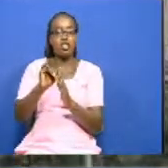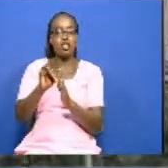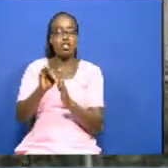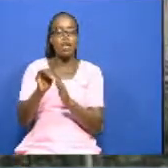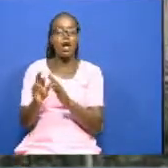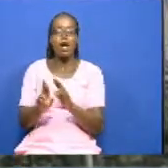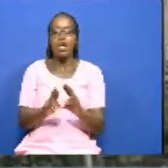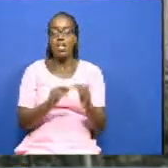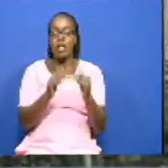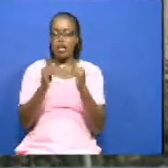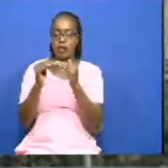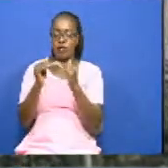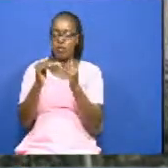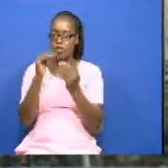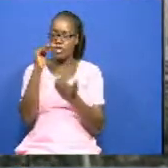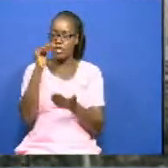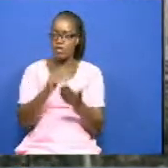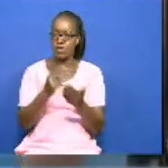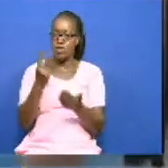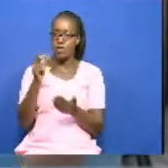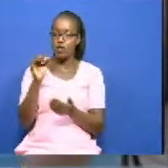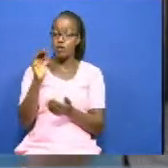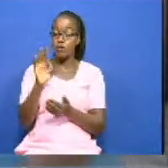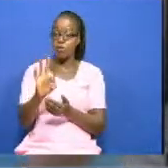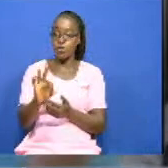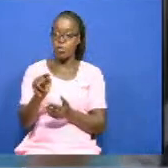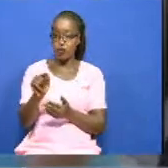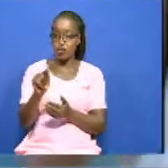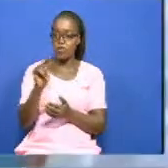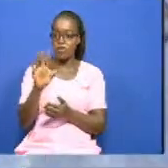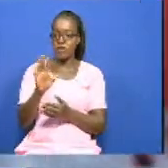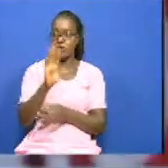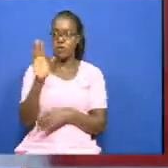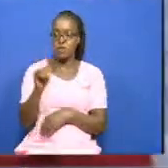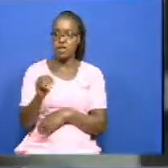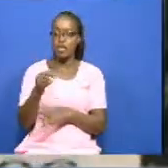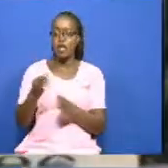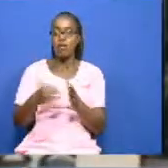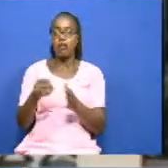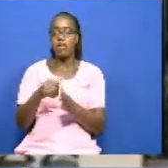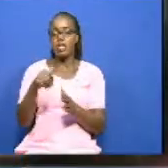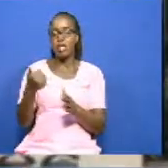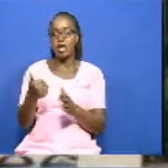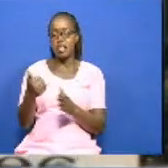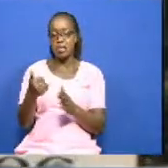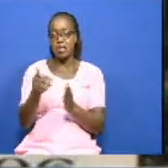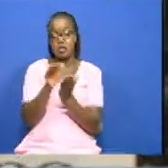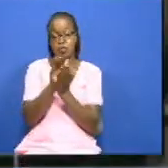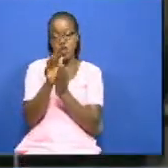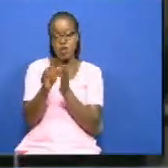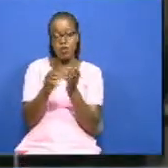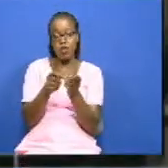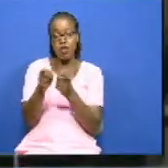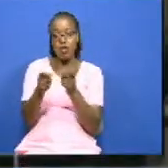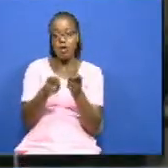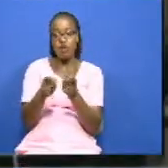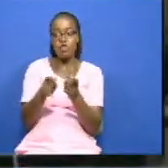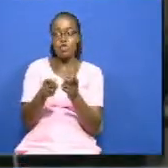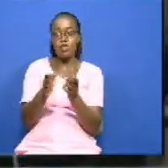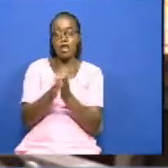of 3.5%, the pace of the recovery will depend on the factors outside the bank's control, such as improved sovereign